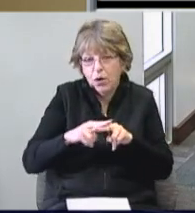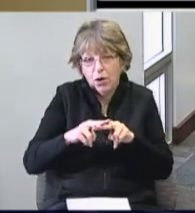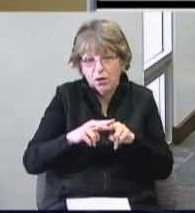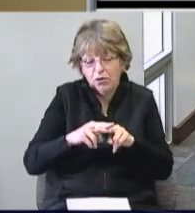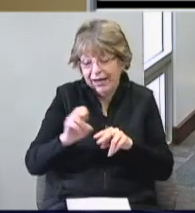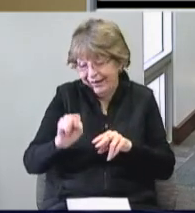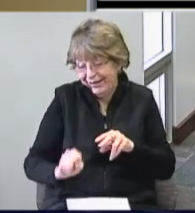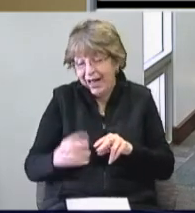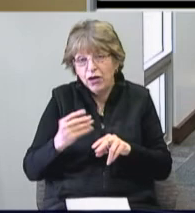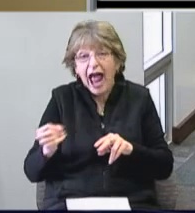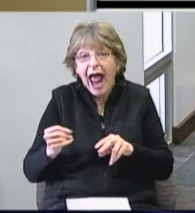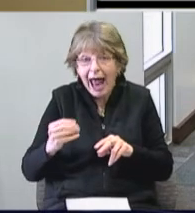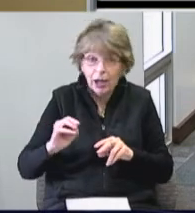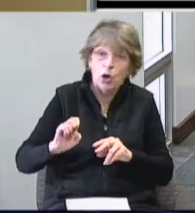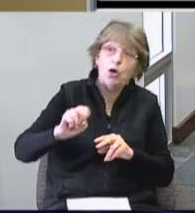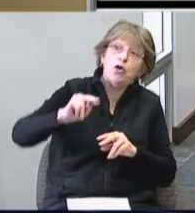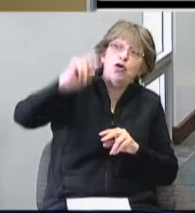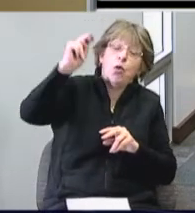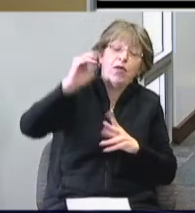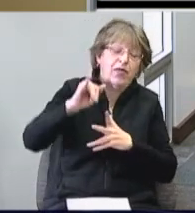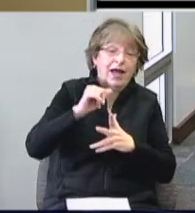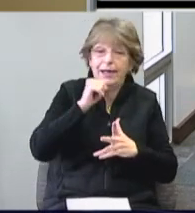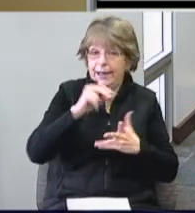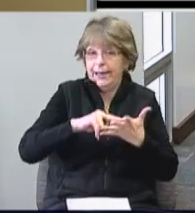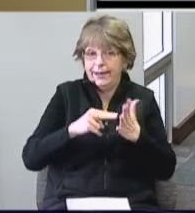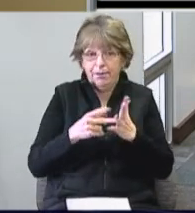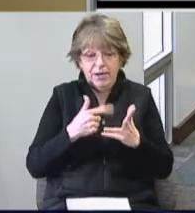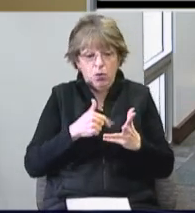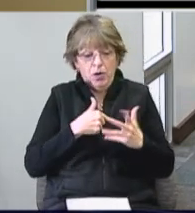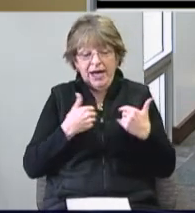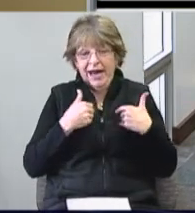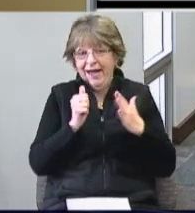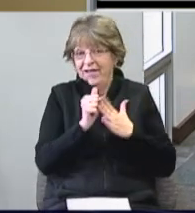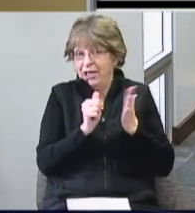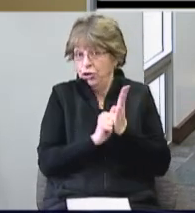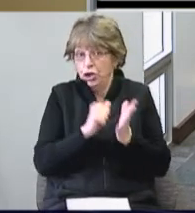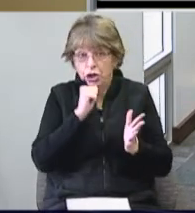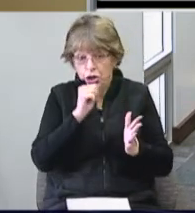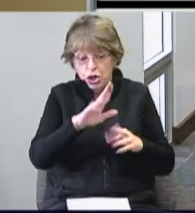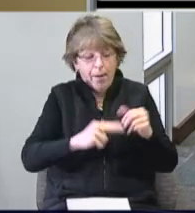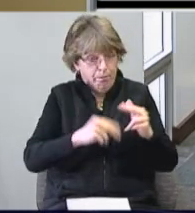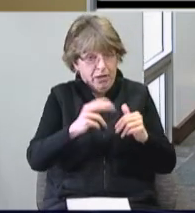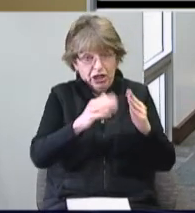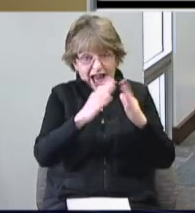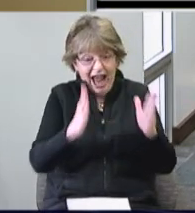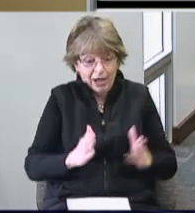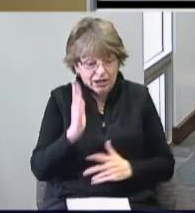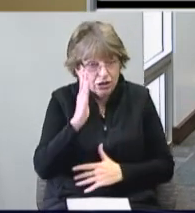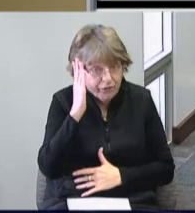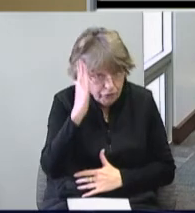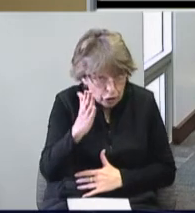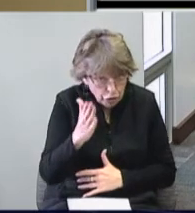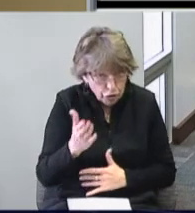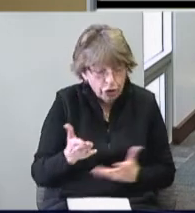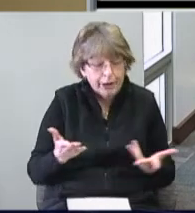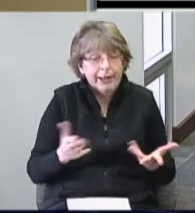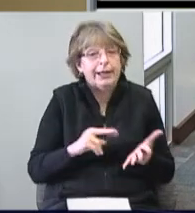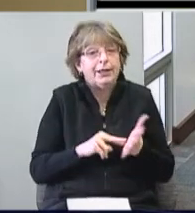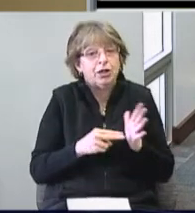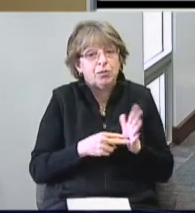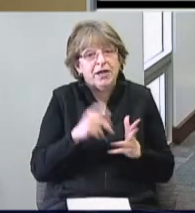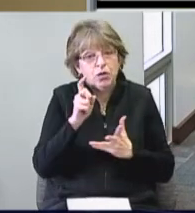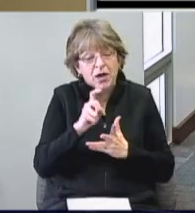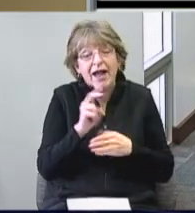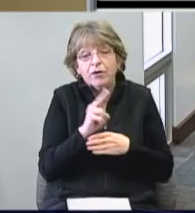property. That doesn't mean that Interfaith Housing has an agenda not to put a house on this property in the future. It just means that there'll need to be other funds for